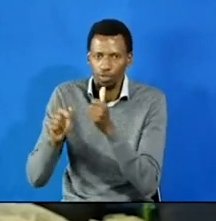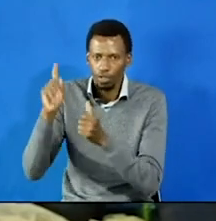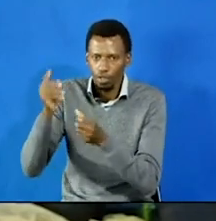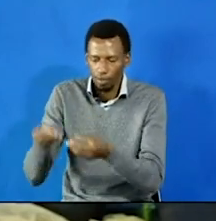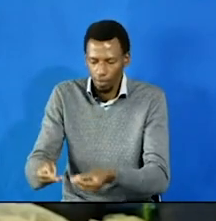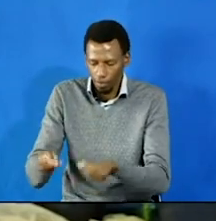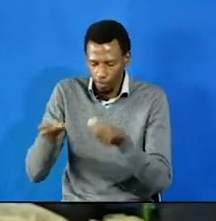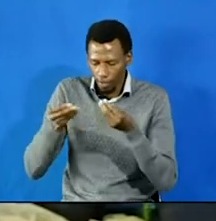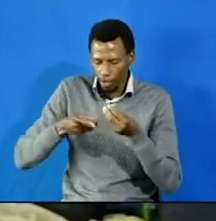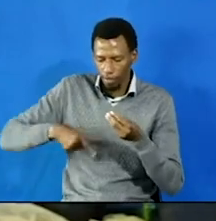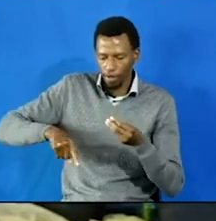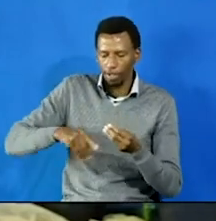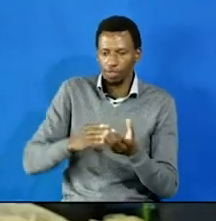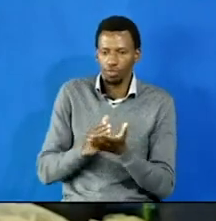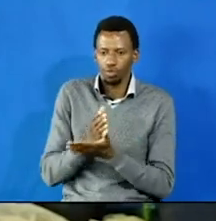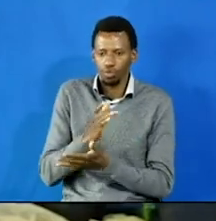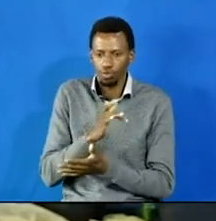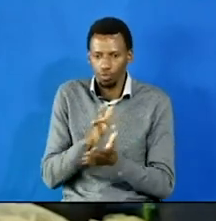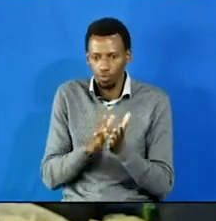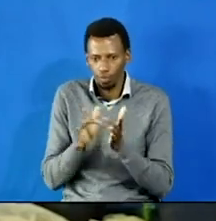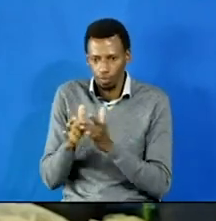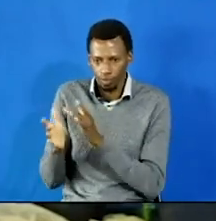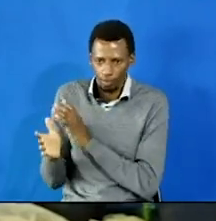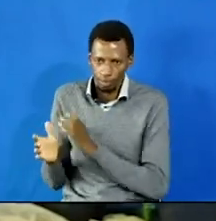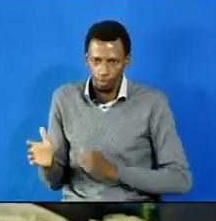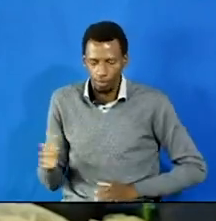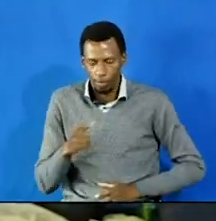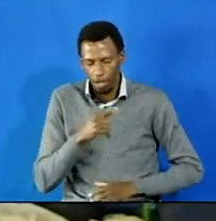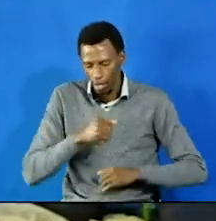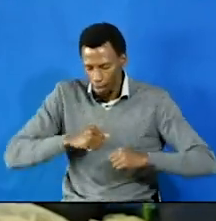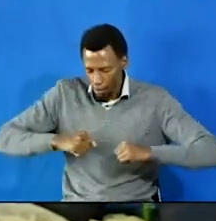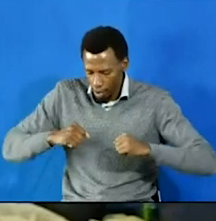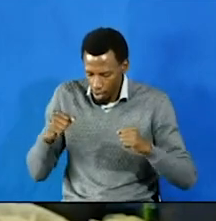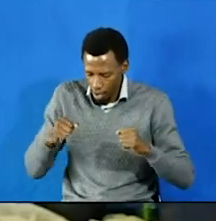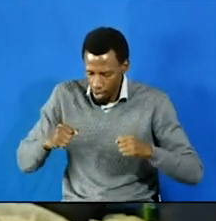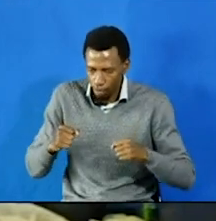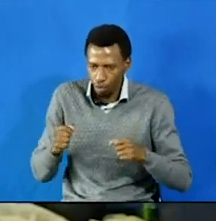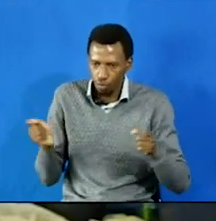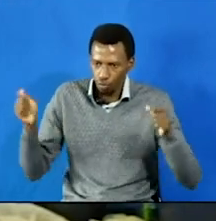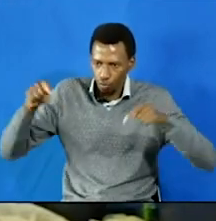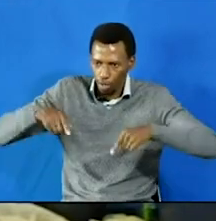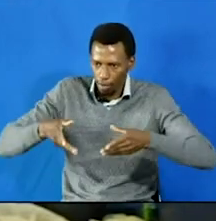Christ. I'm happy to be here today at Newlife SDA.